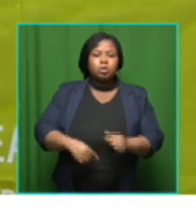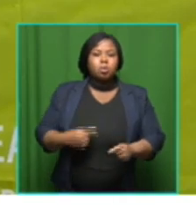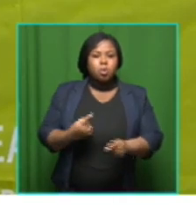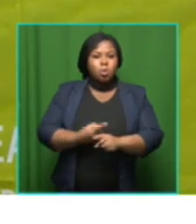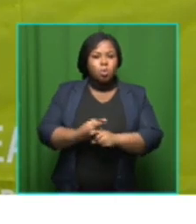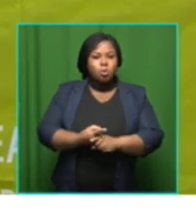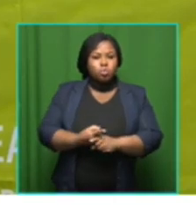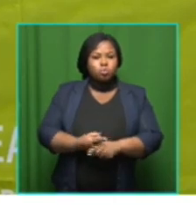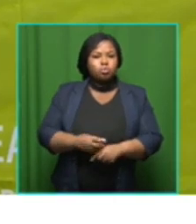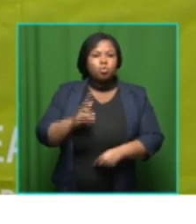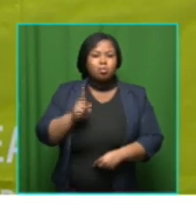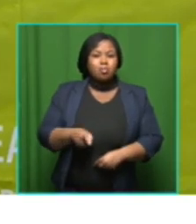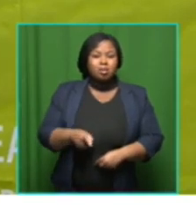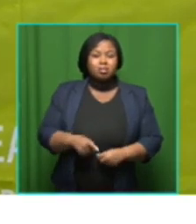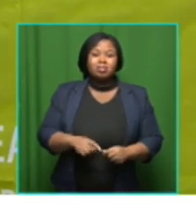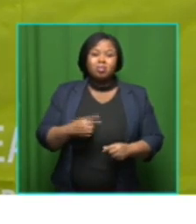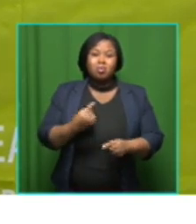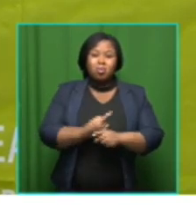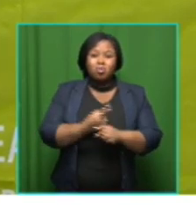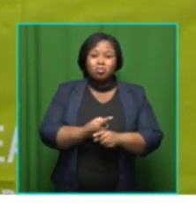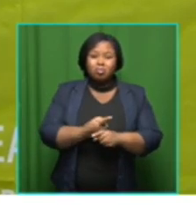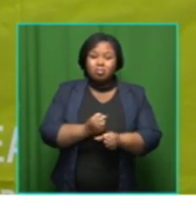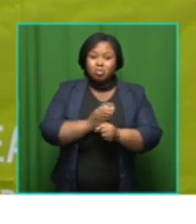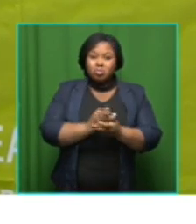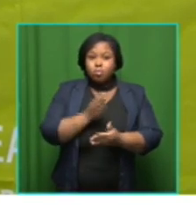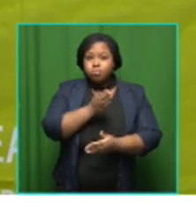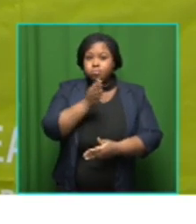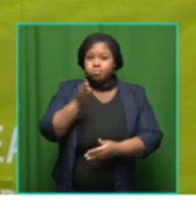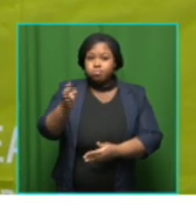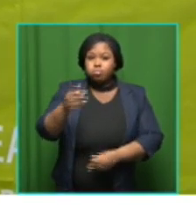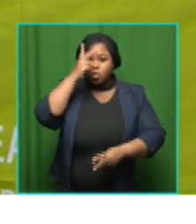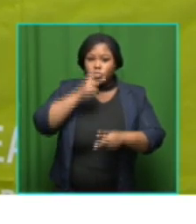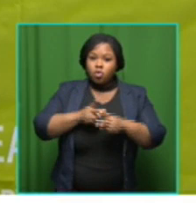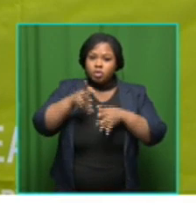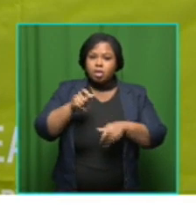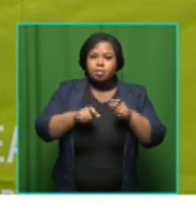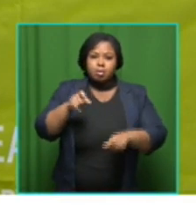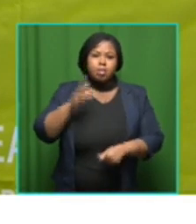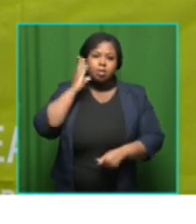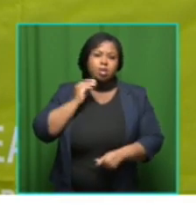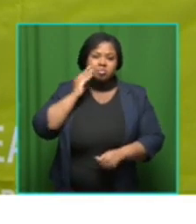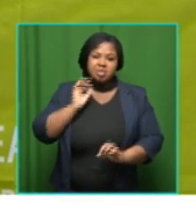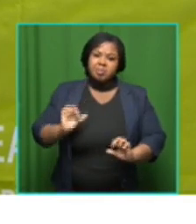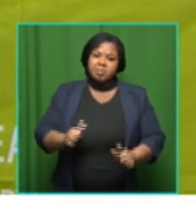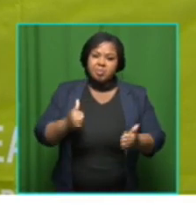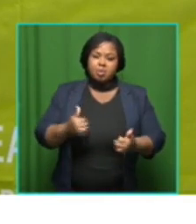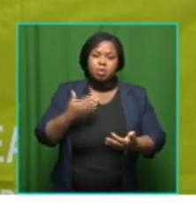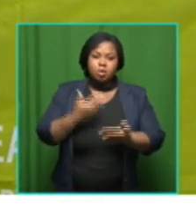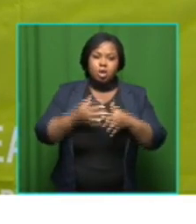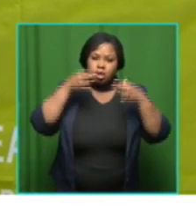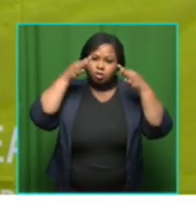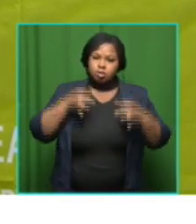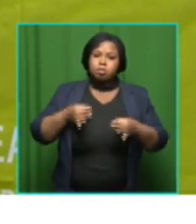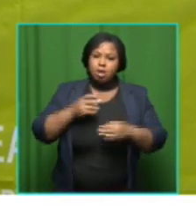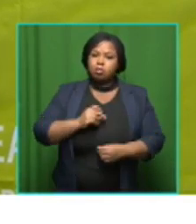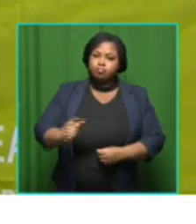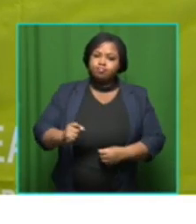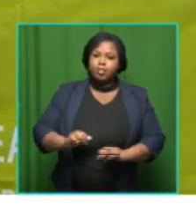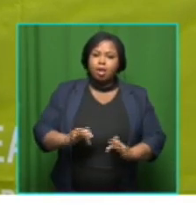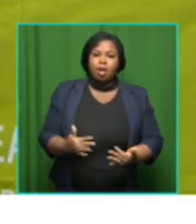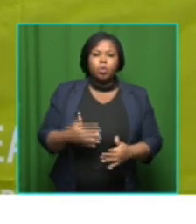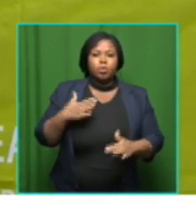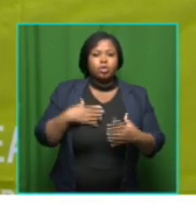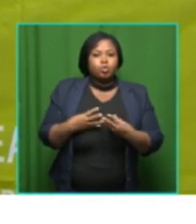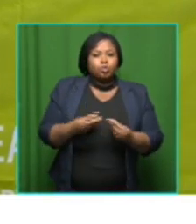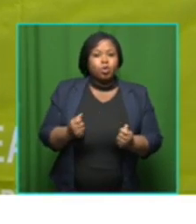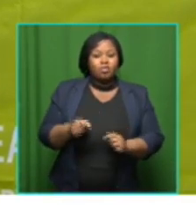line, which is led by experienced professionals, which will take clinical decisions quickly on how to deal with the